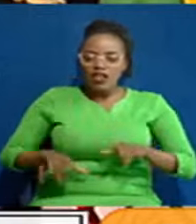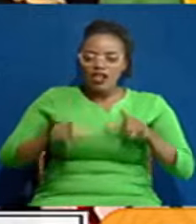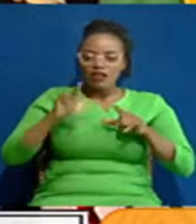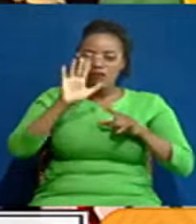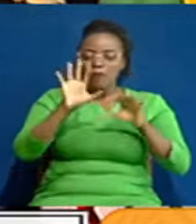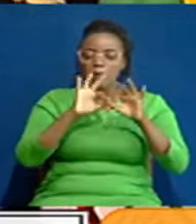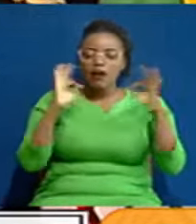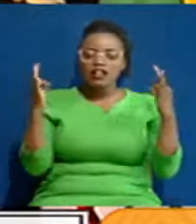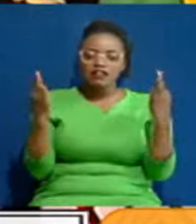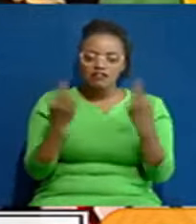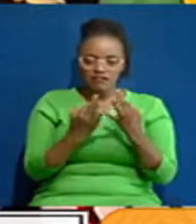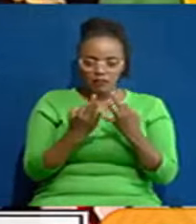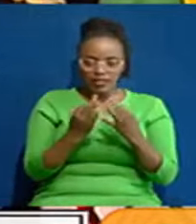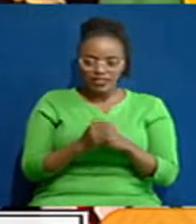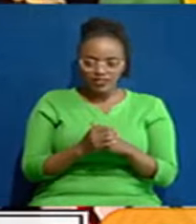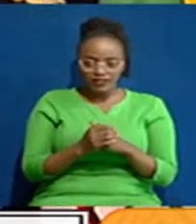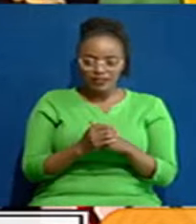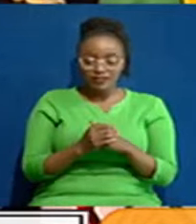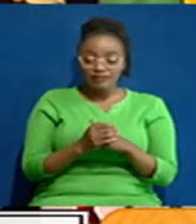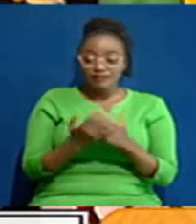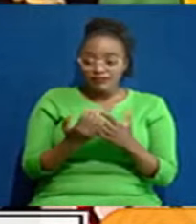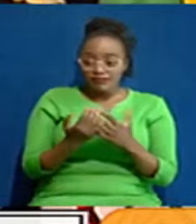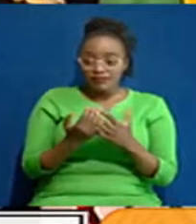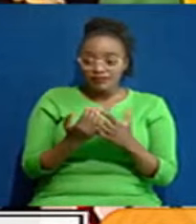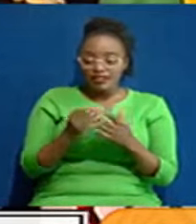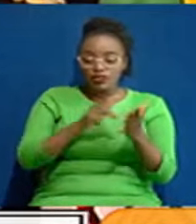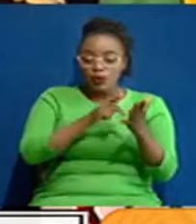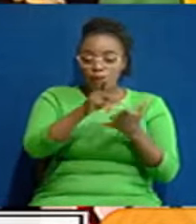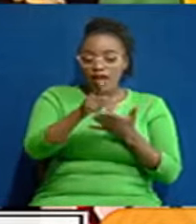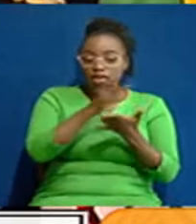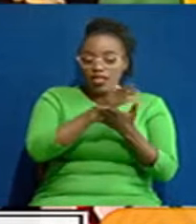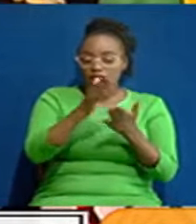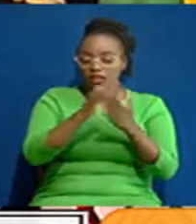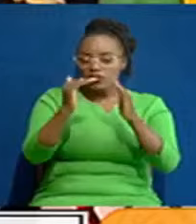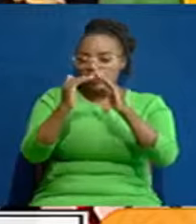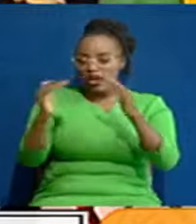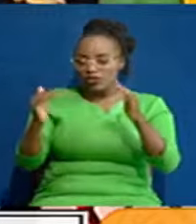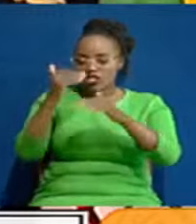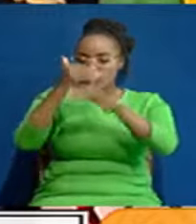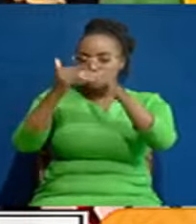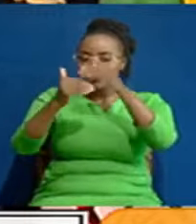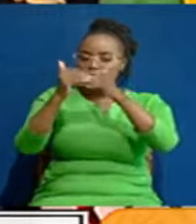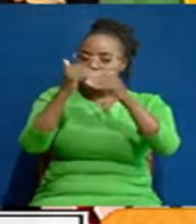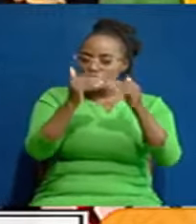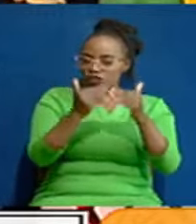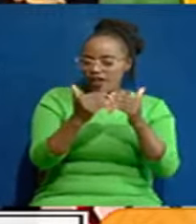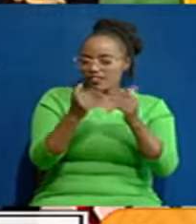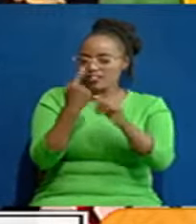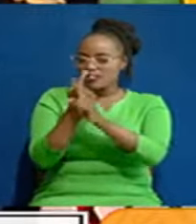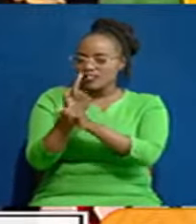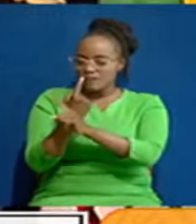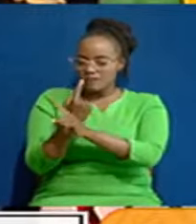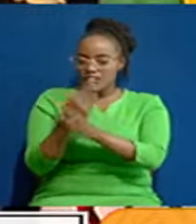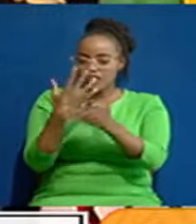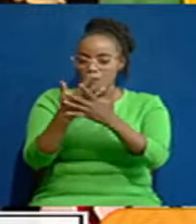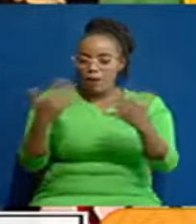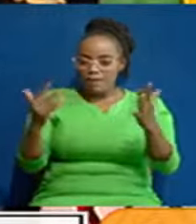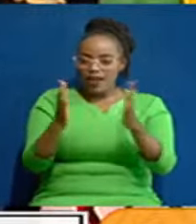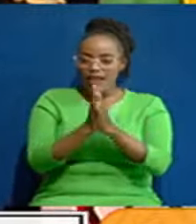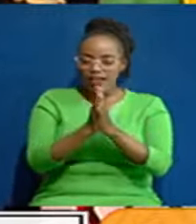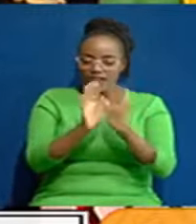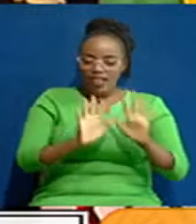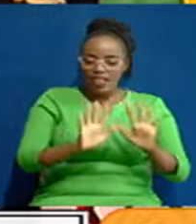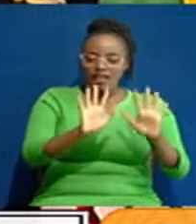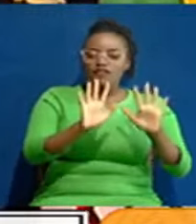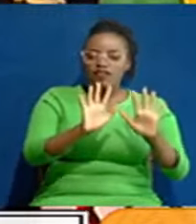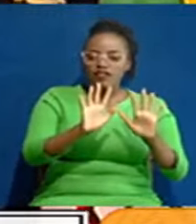family, to buy plots, to construct property, and leave them